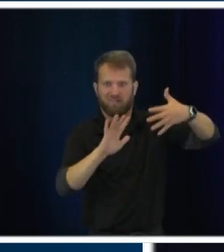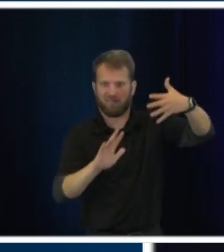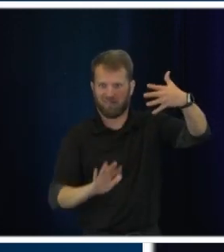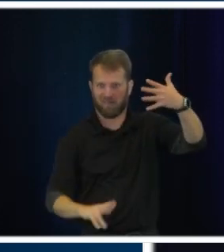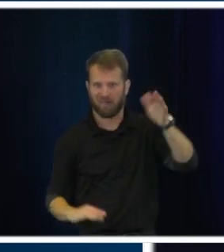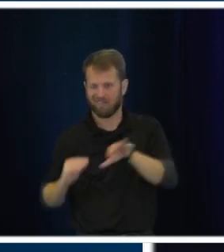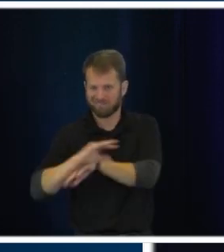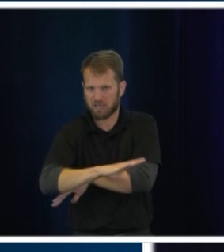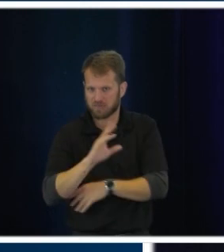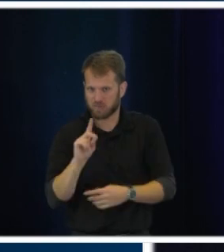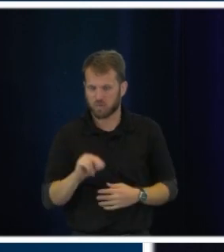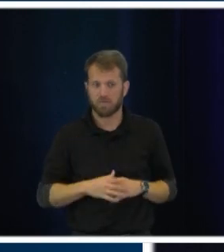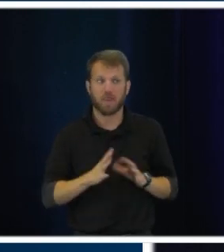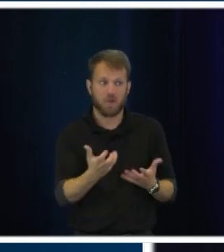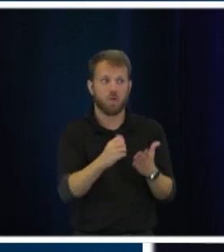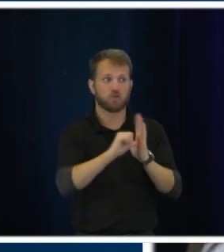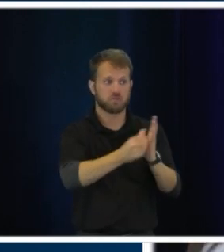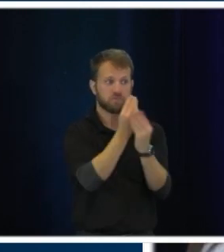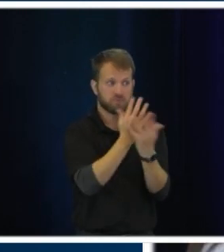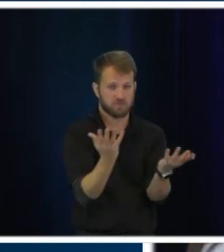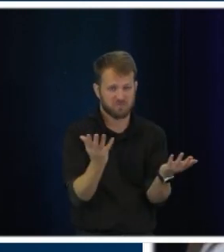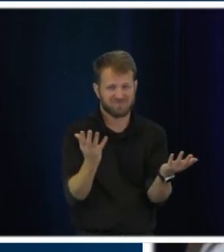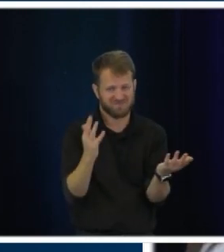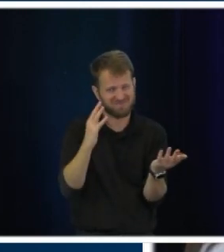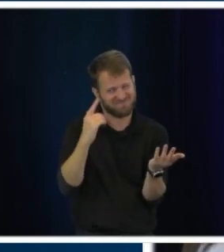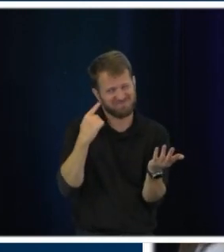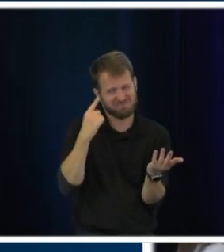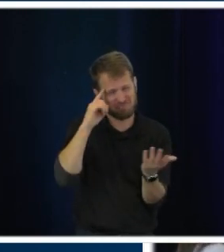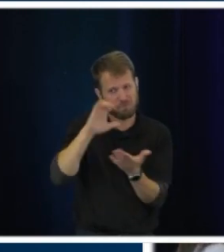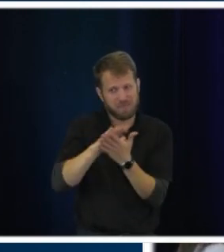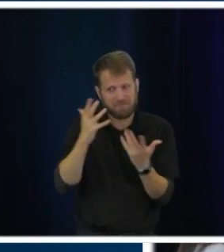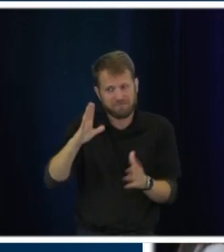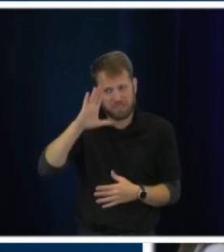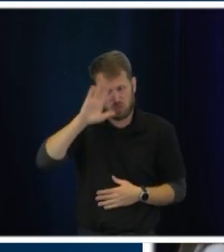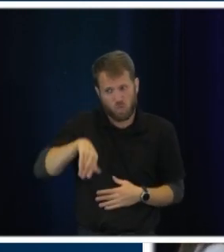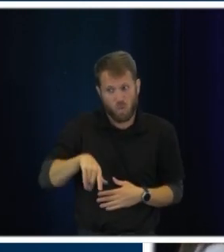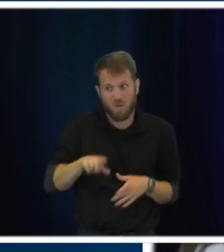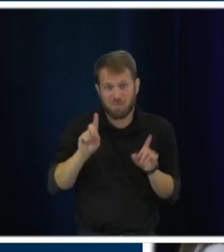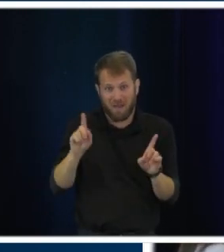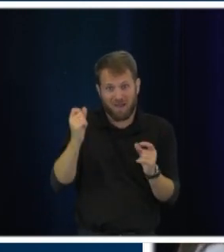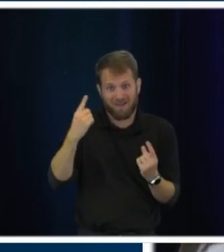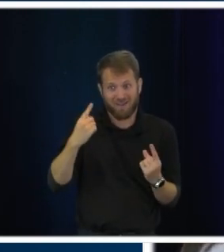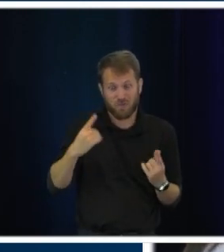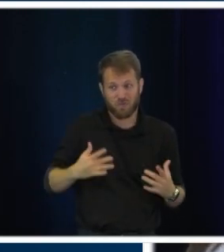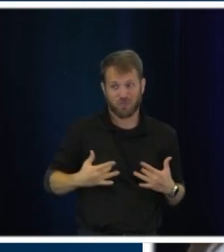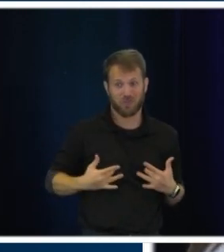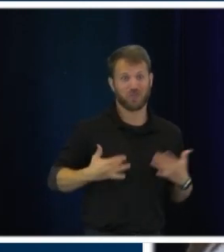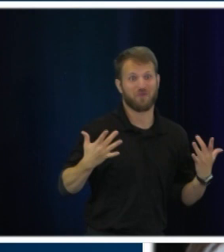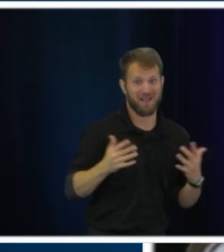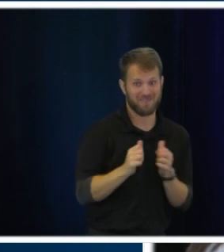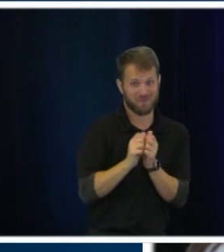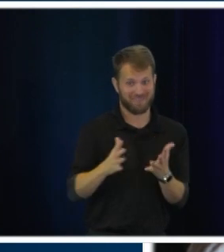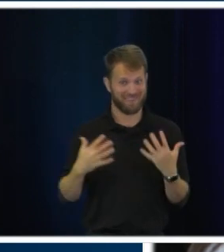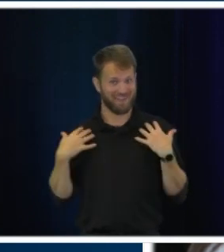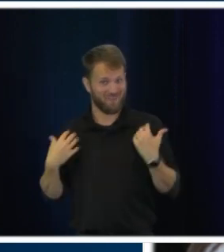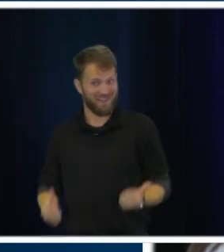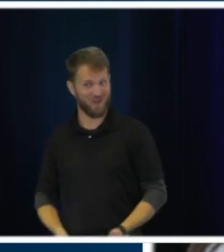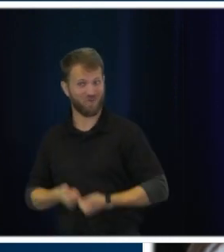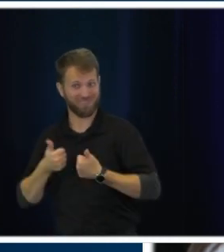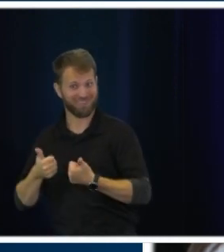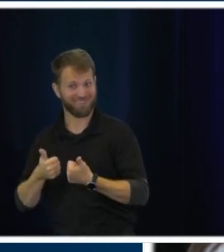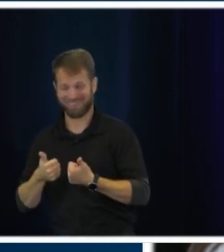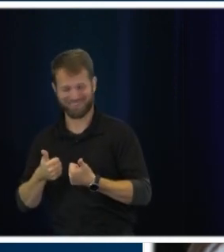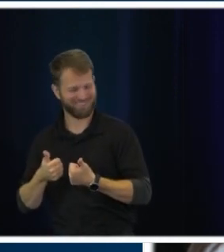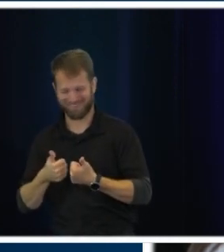you, and I think you know this, but you cannot thrive if you don't have good health. And if you